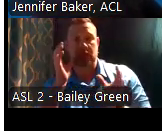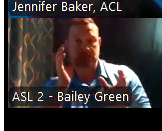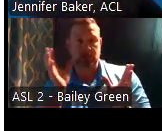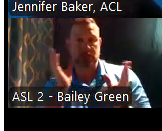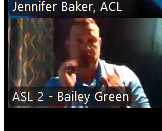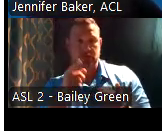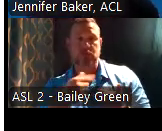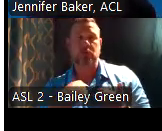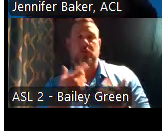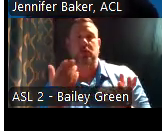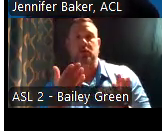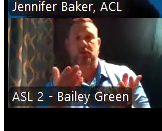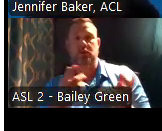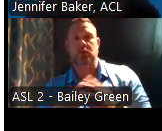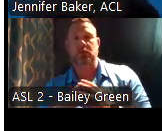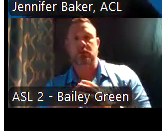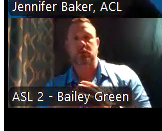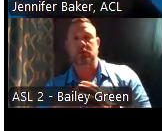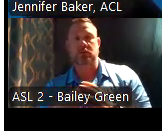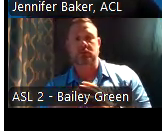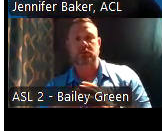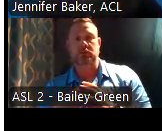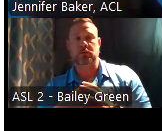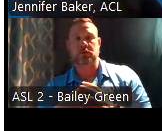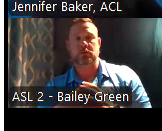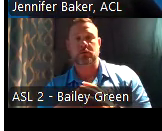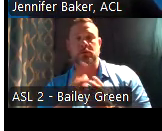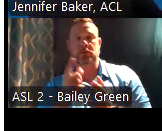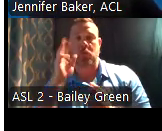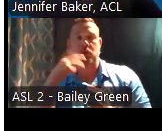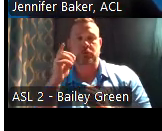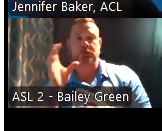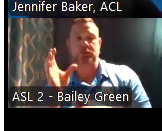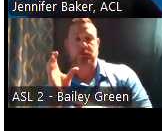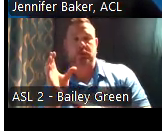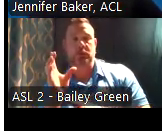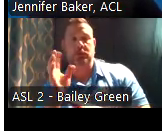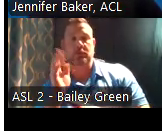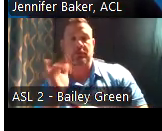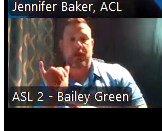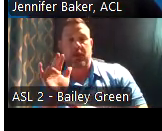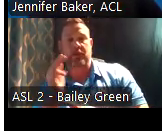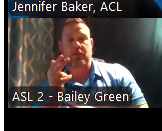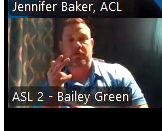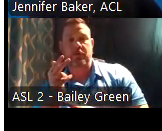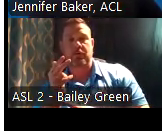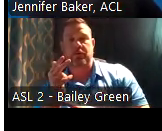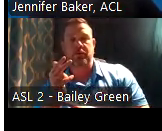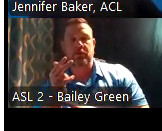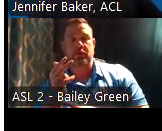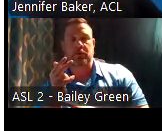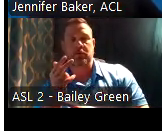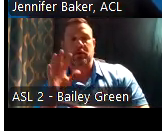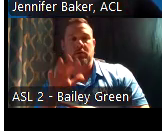see here on the left-hand side, in Washington, D.C. on May 3rd, with